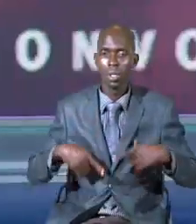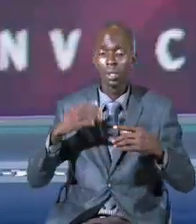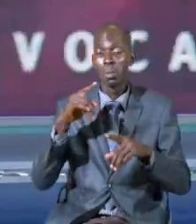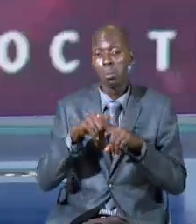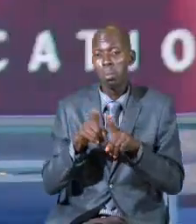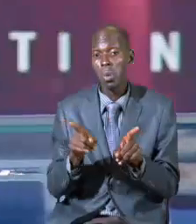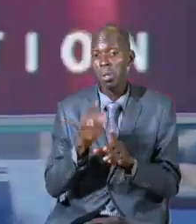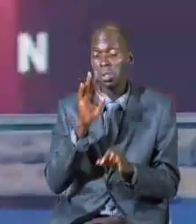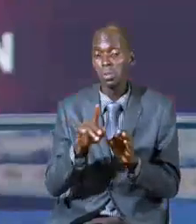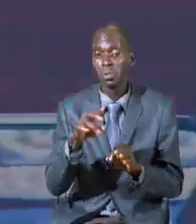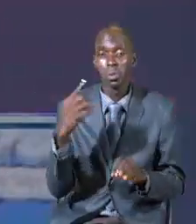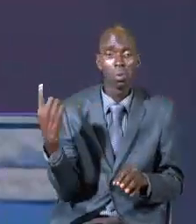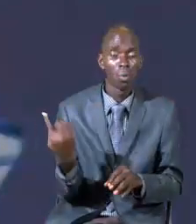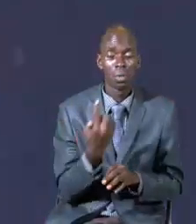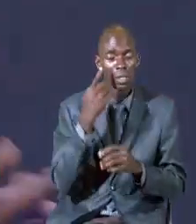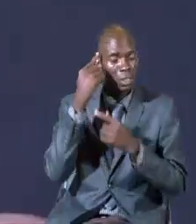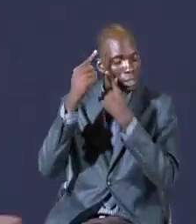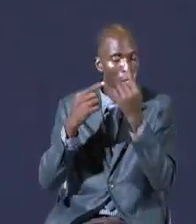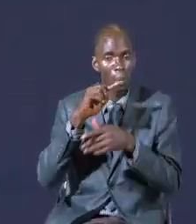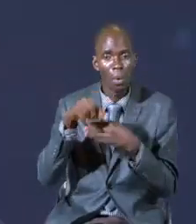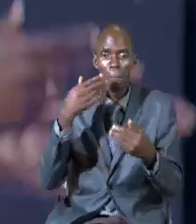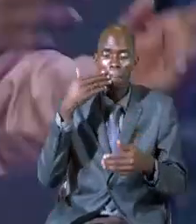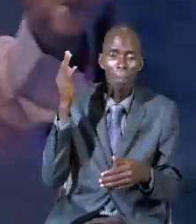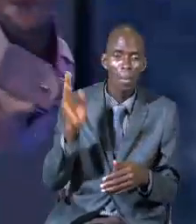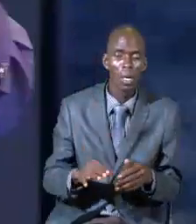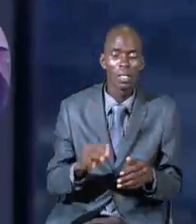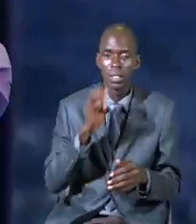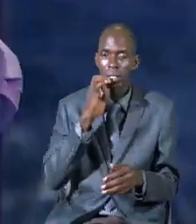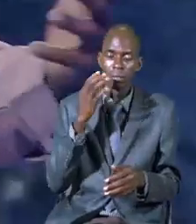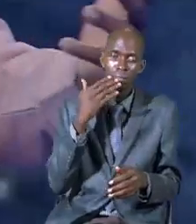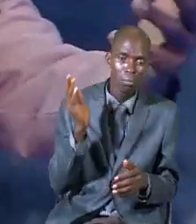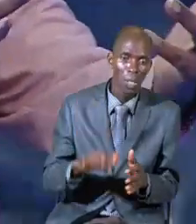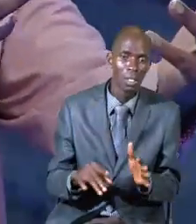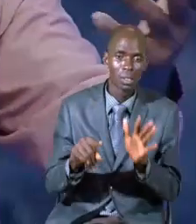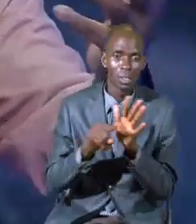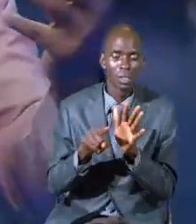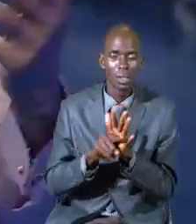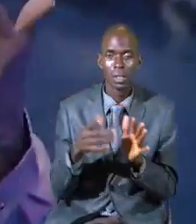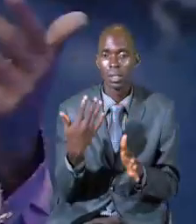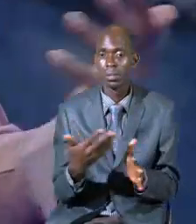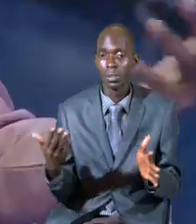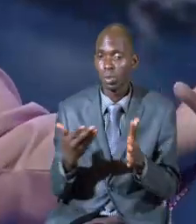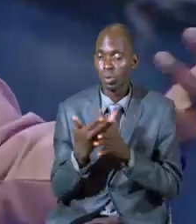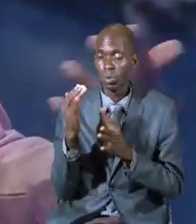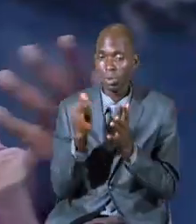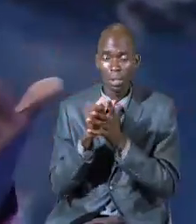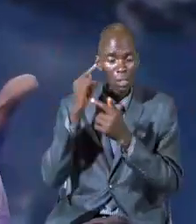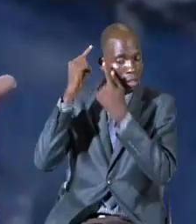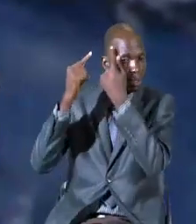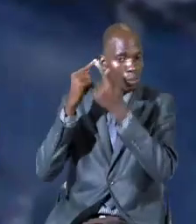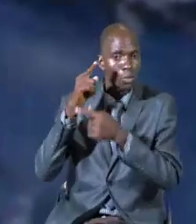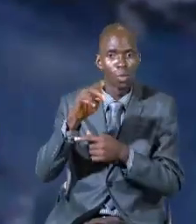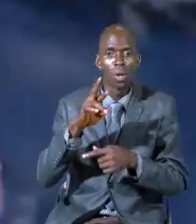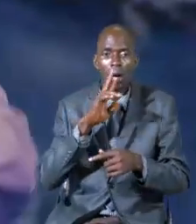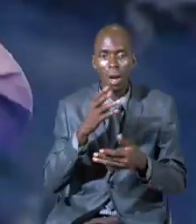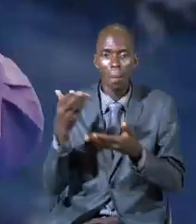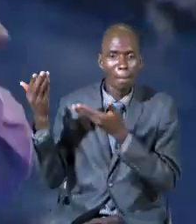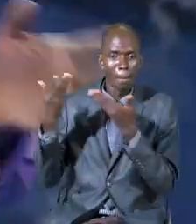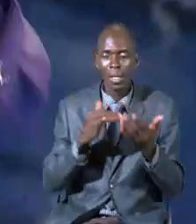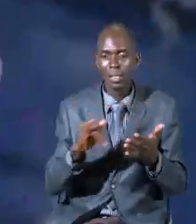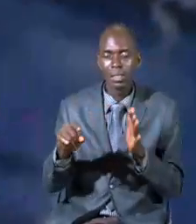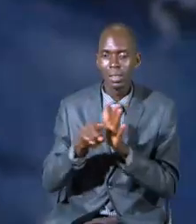bad things and evil things and negative things, by those thoughts, you're attracting those negative things to